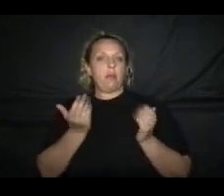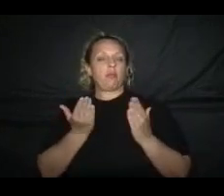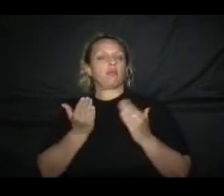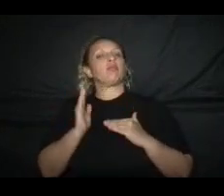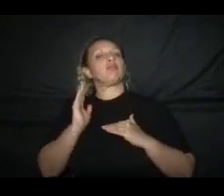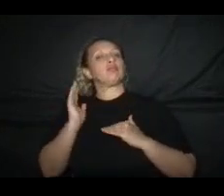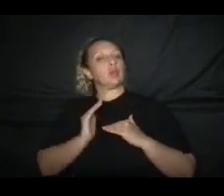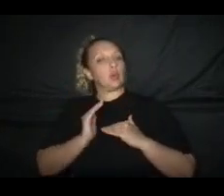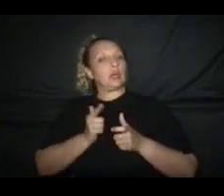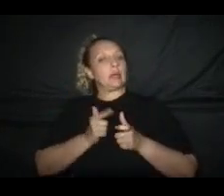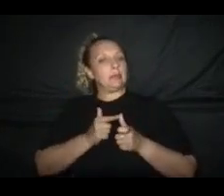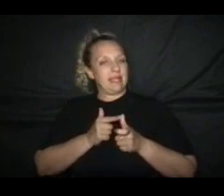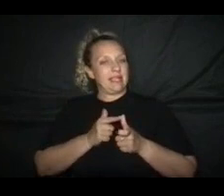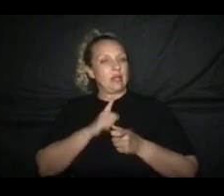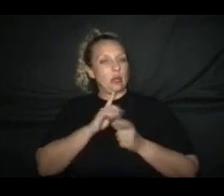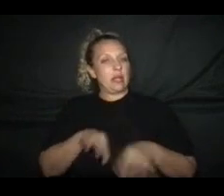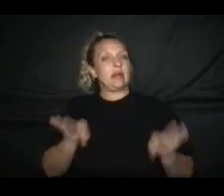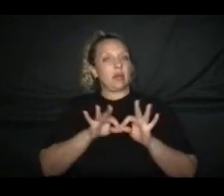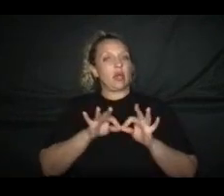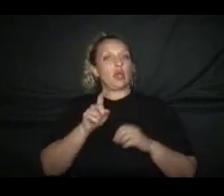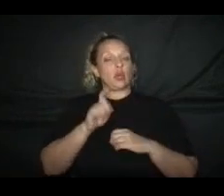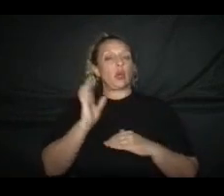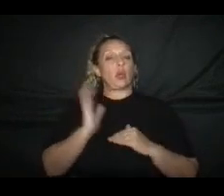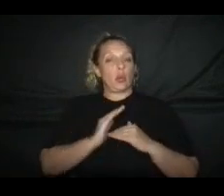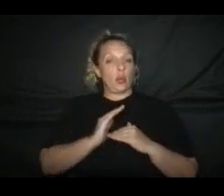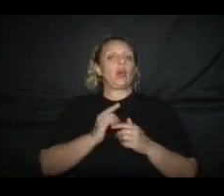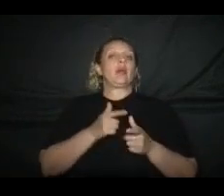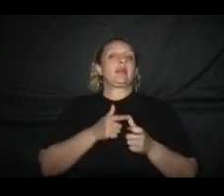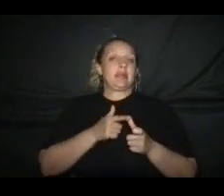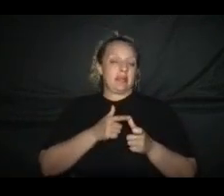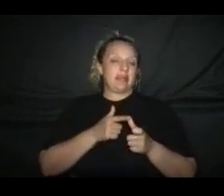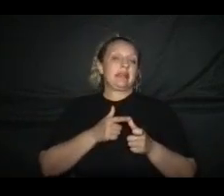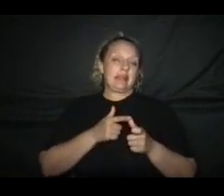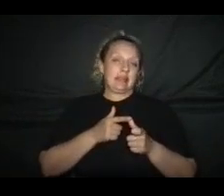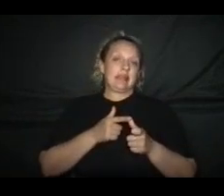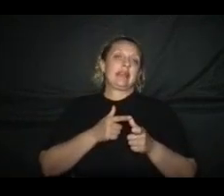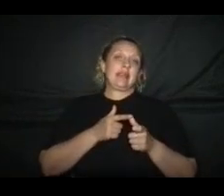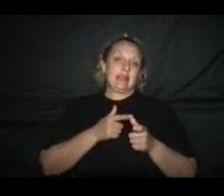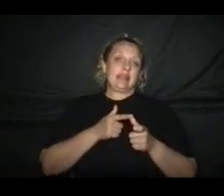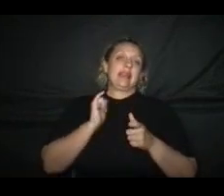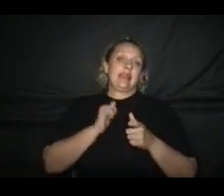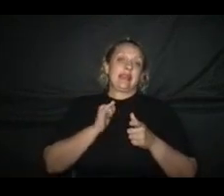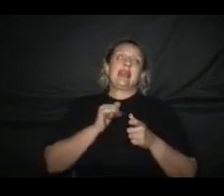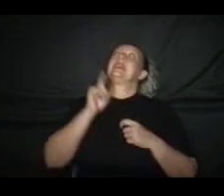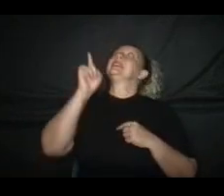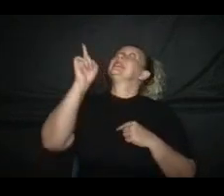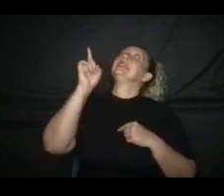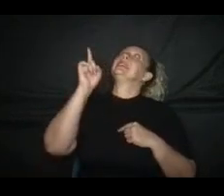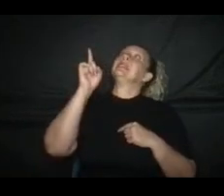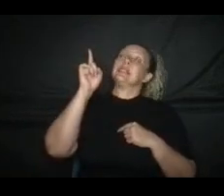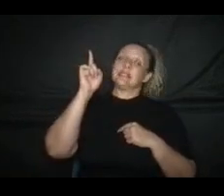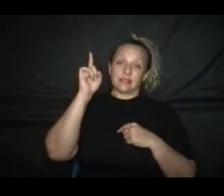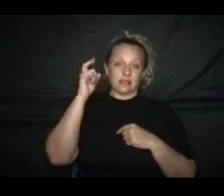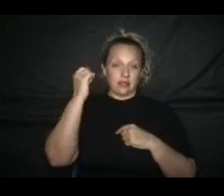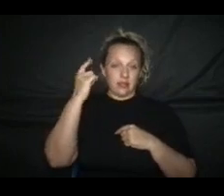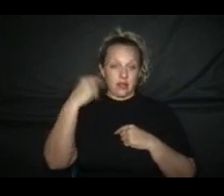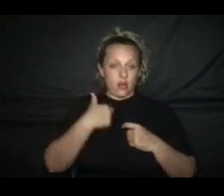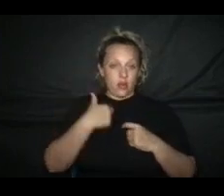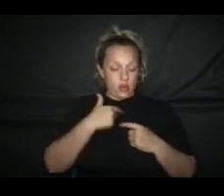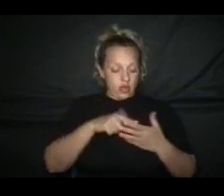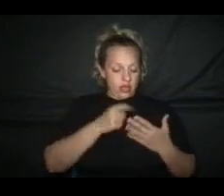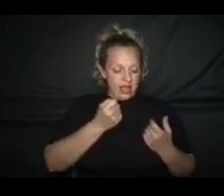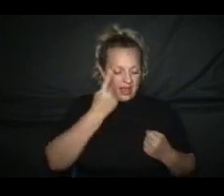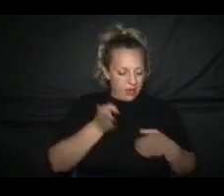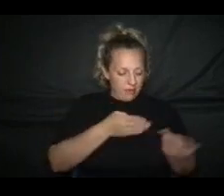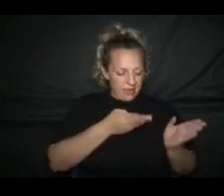quote impediments to lowering the speed limit is removed from the city's comprehensive plan. So while again, it